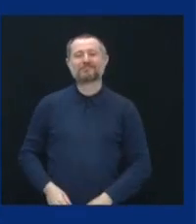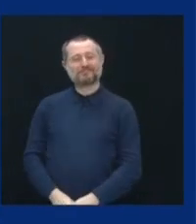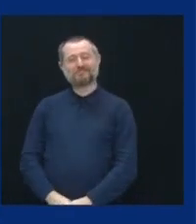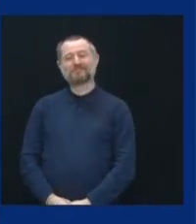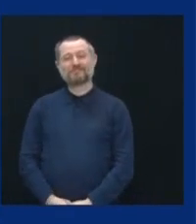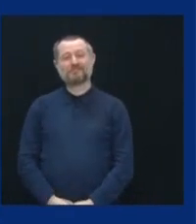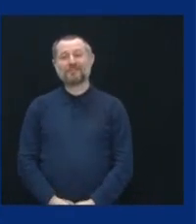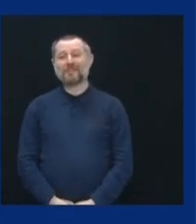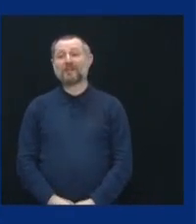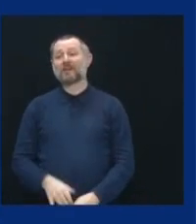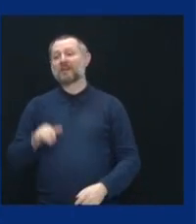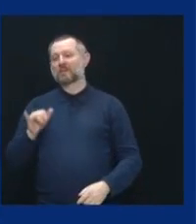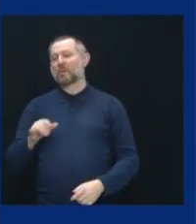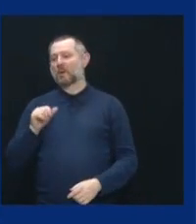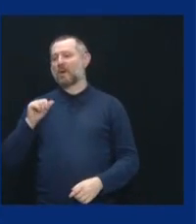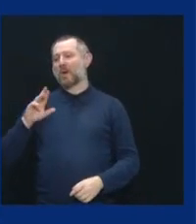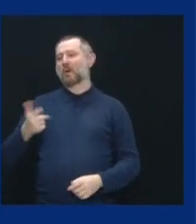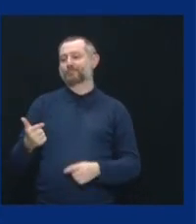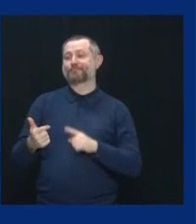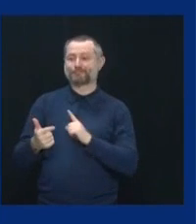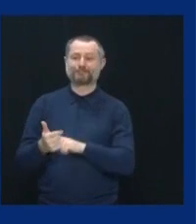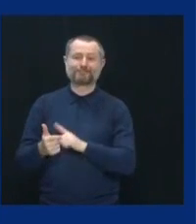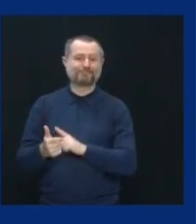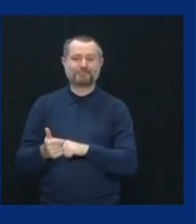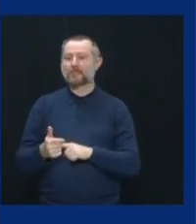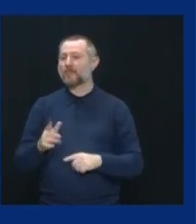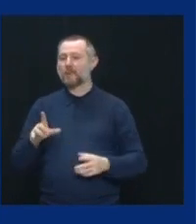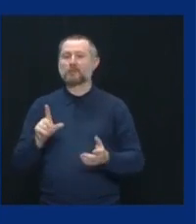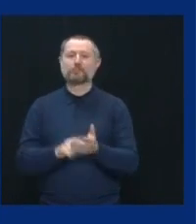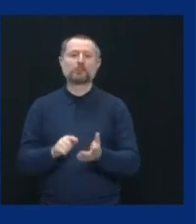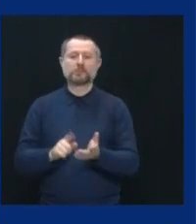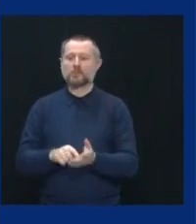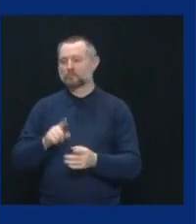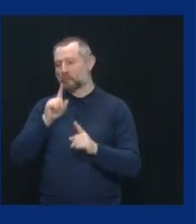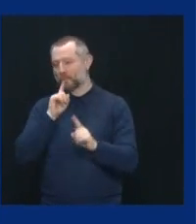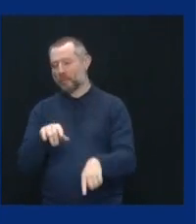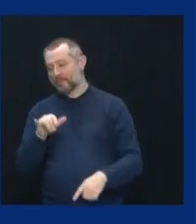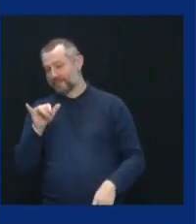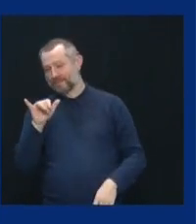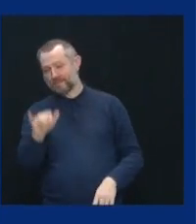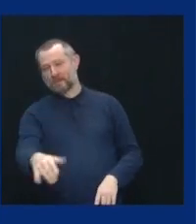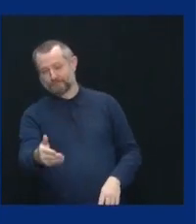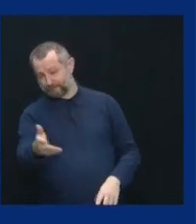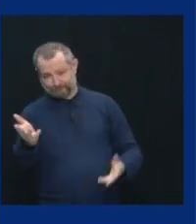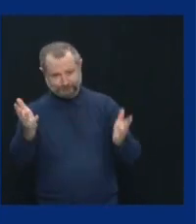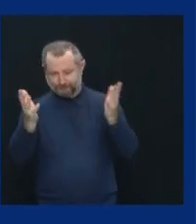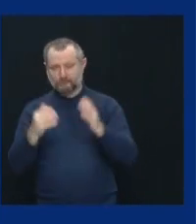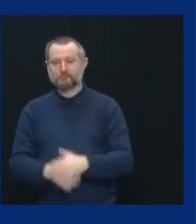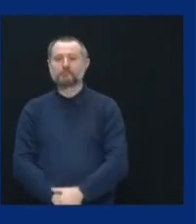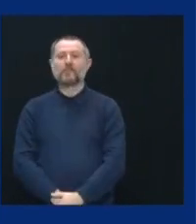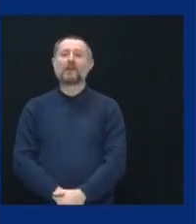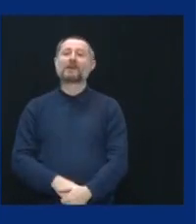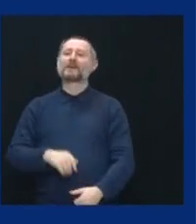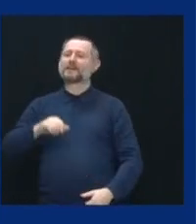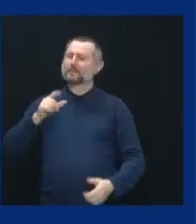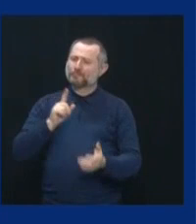in August. It was in the press that we received it in August. It was in the press that we received the second